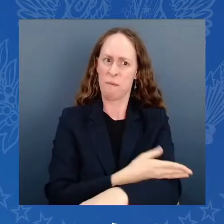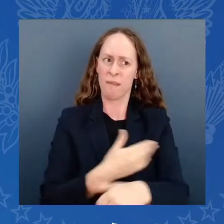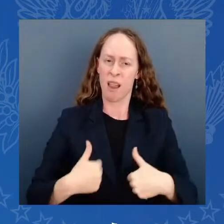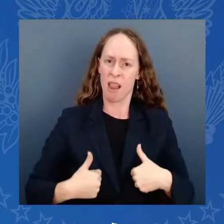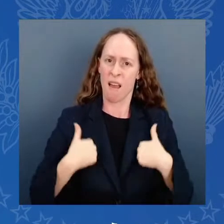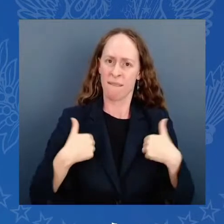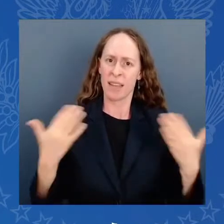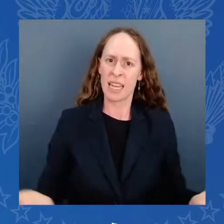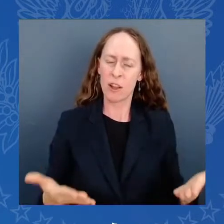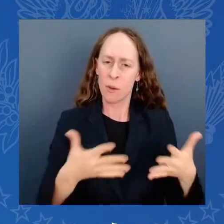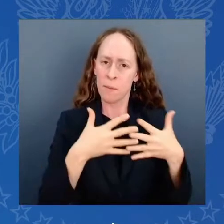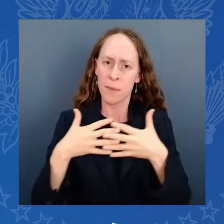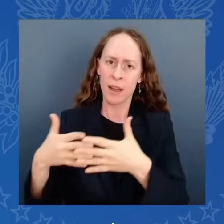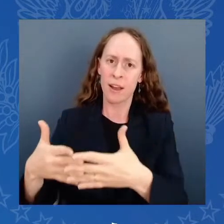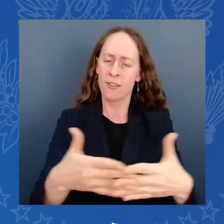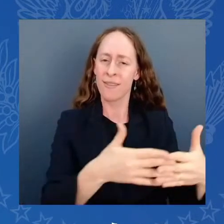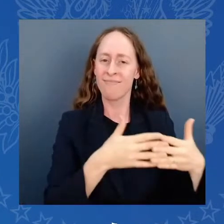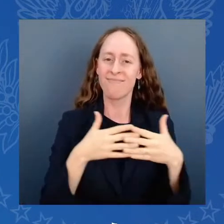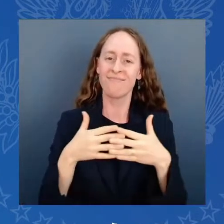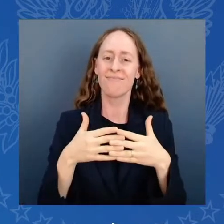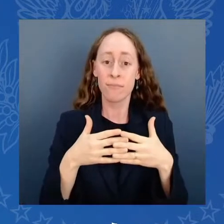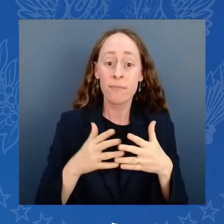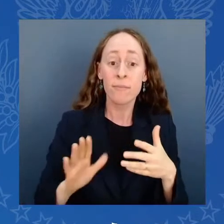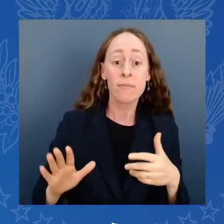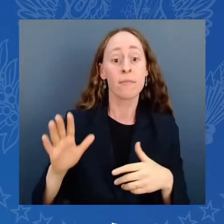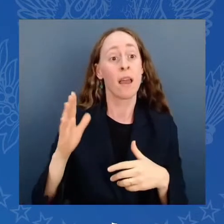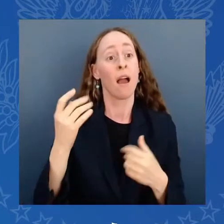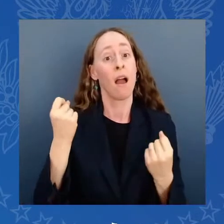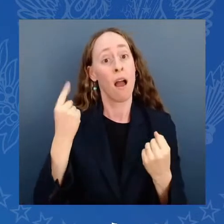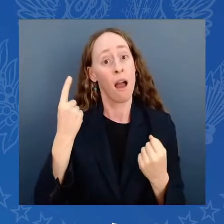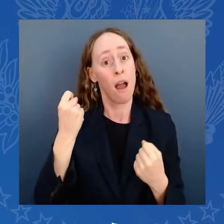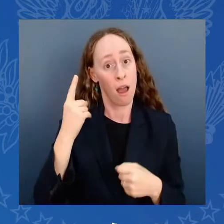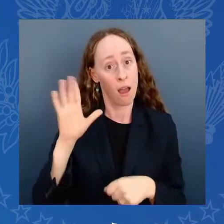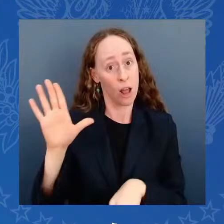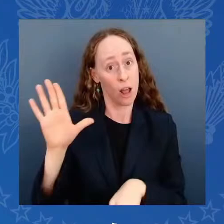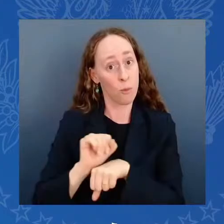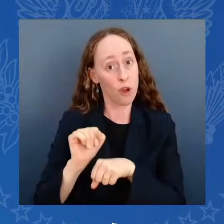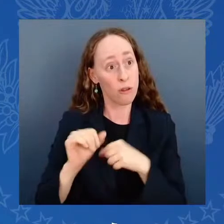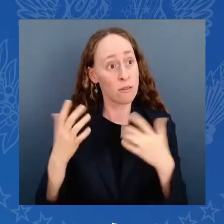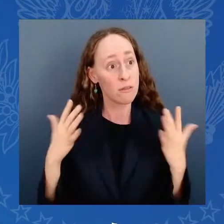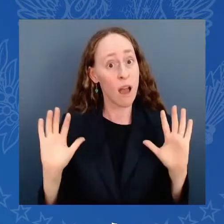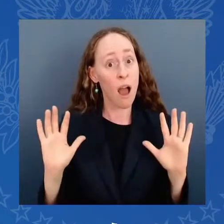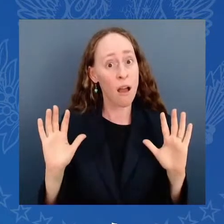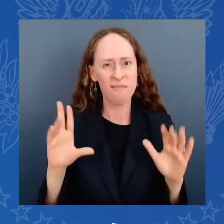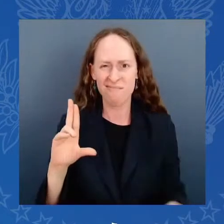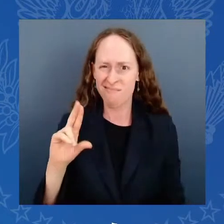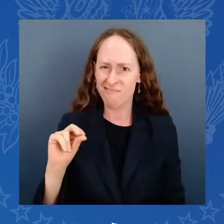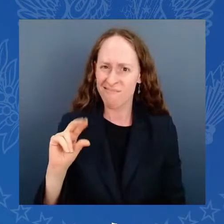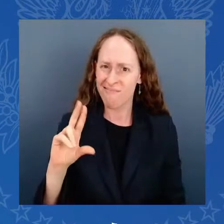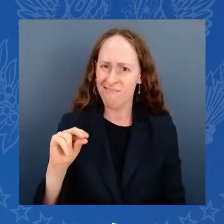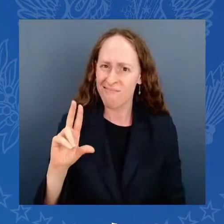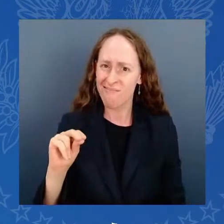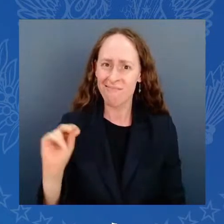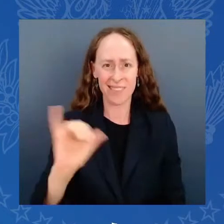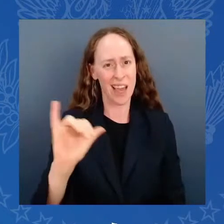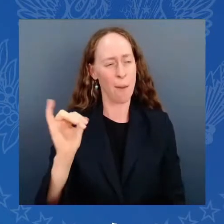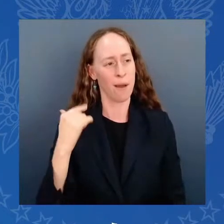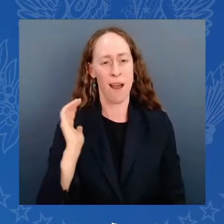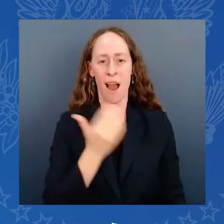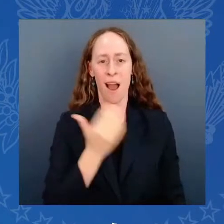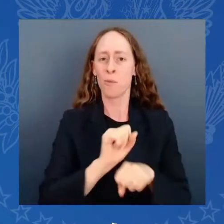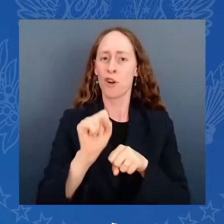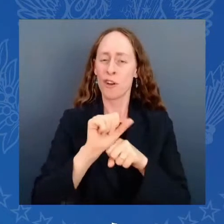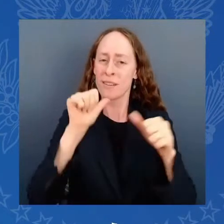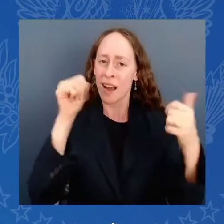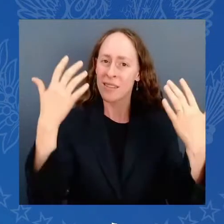done. It's not done. We do not celebrate these laws as part of our past, but as critical components of our